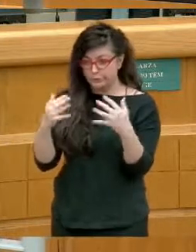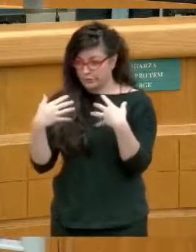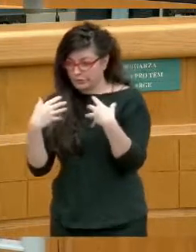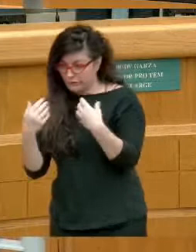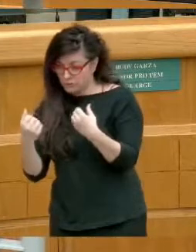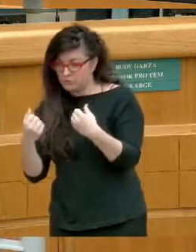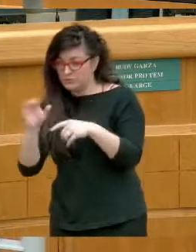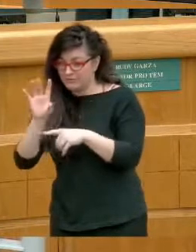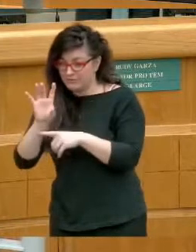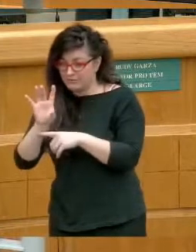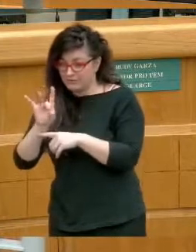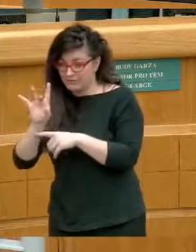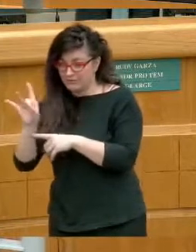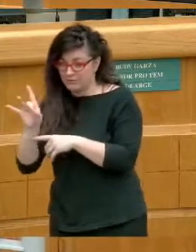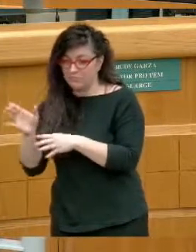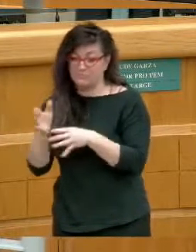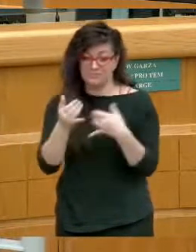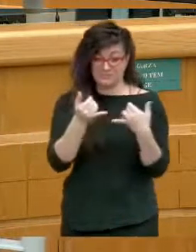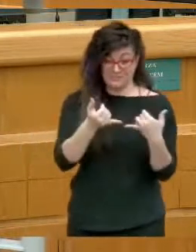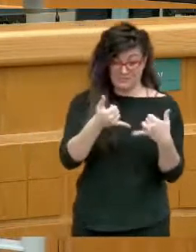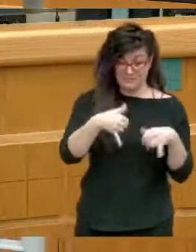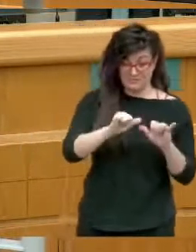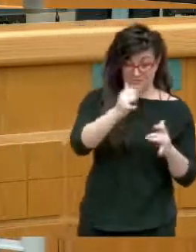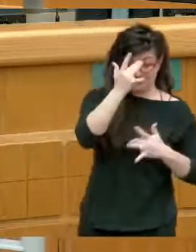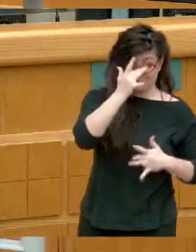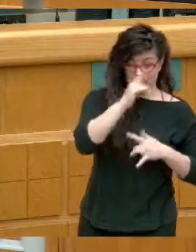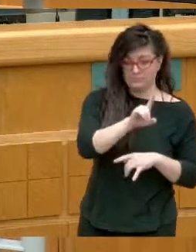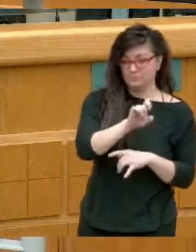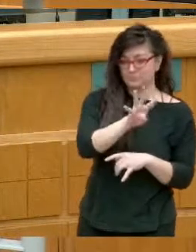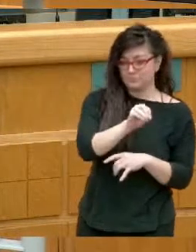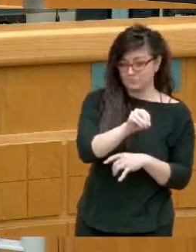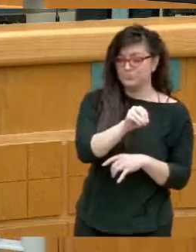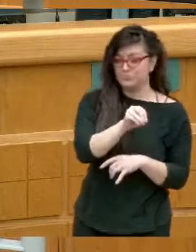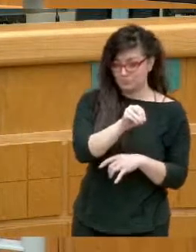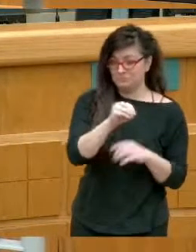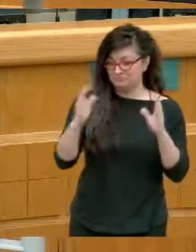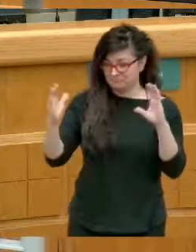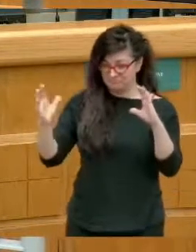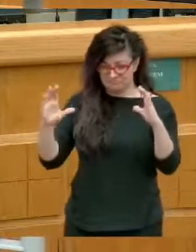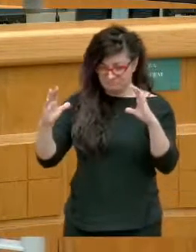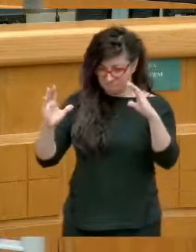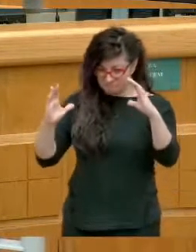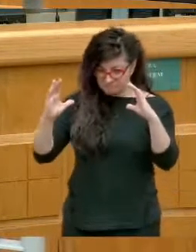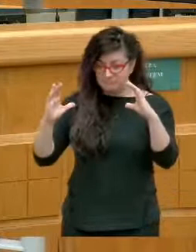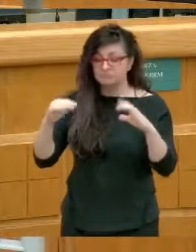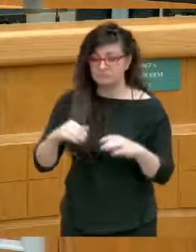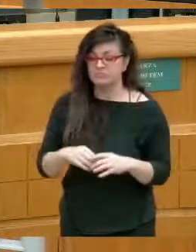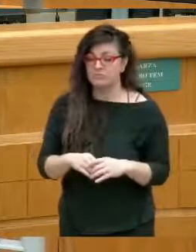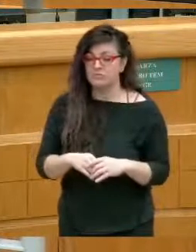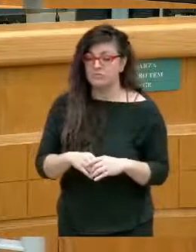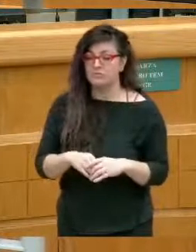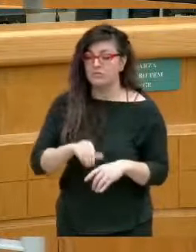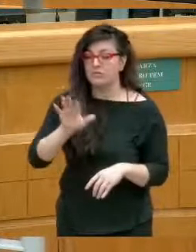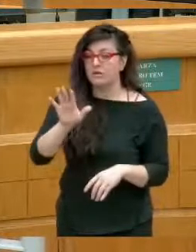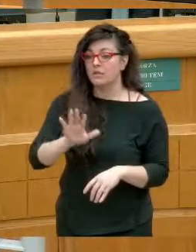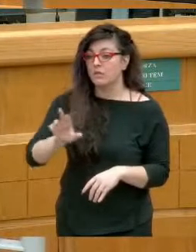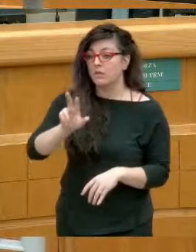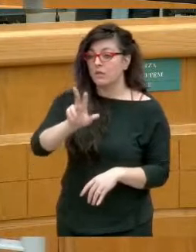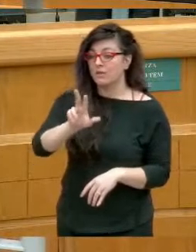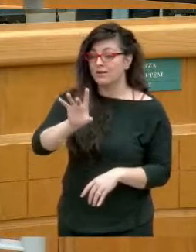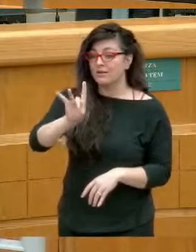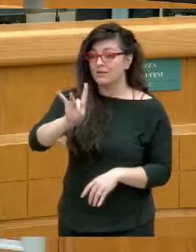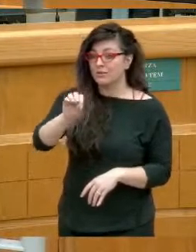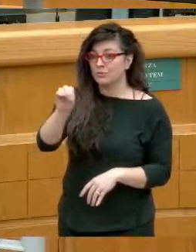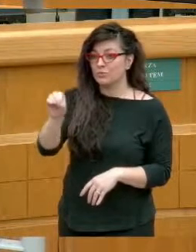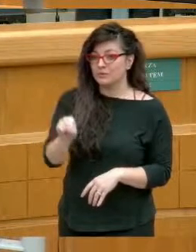number's 88, and then the active cases is 140. And so 38% of all the